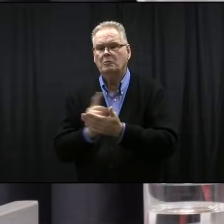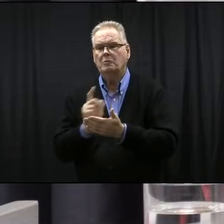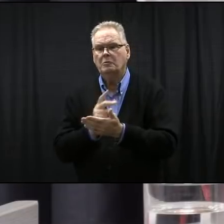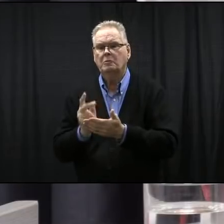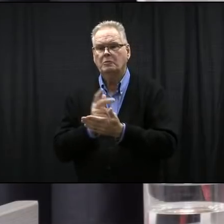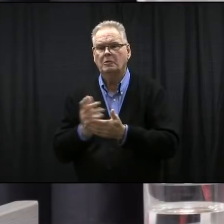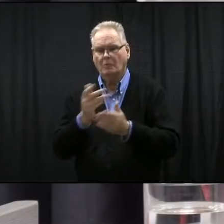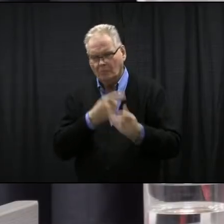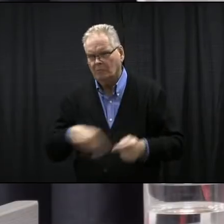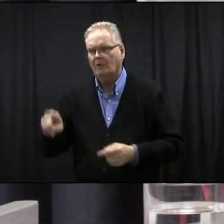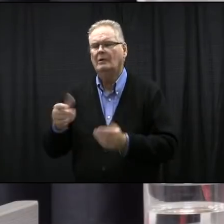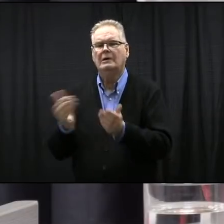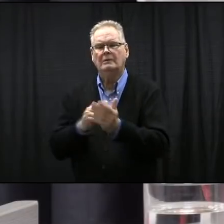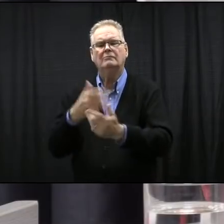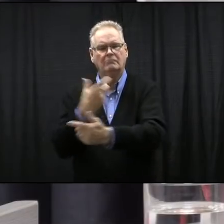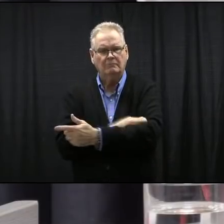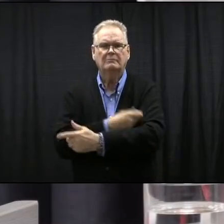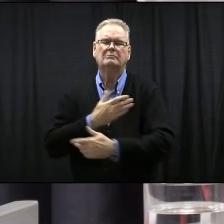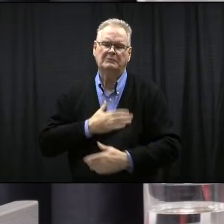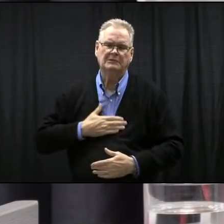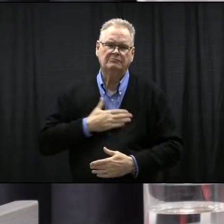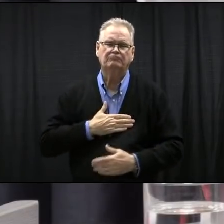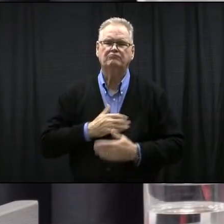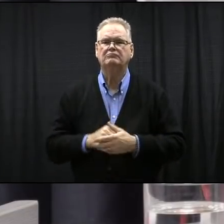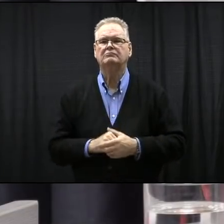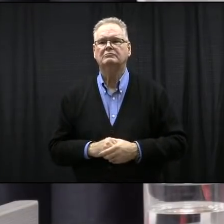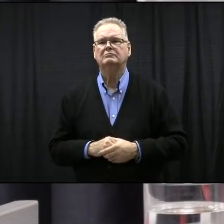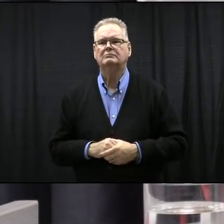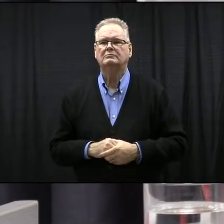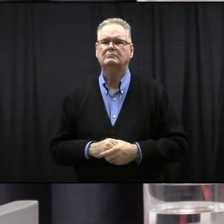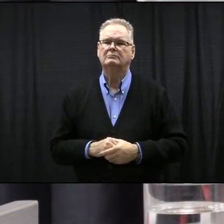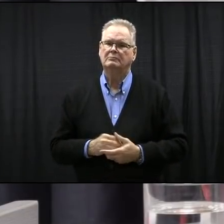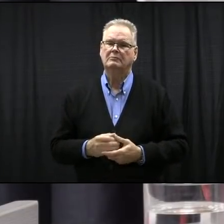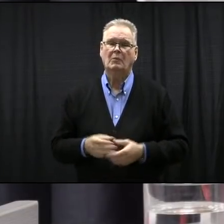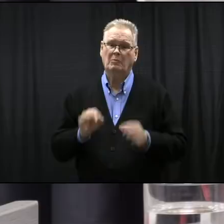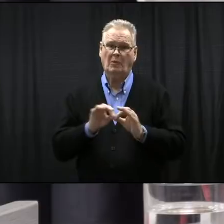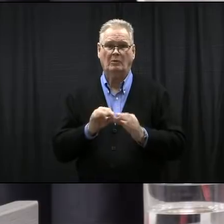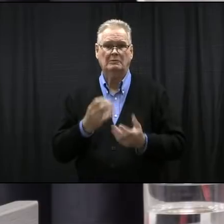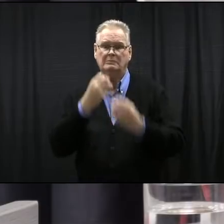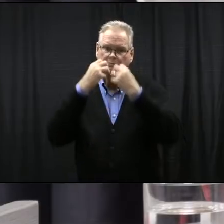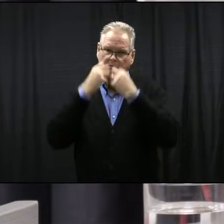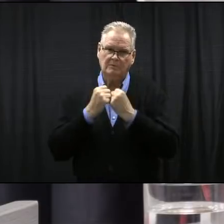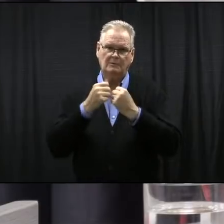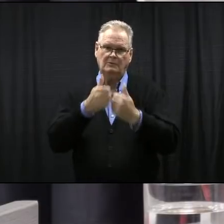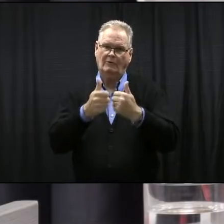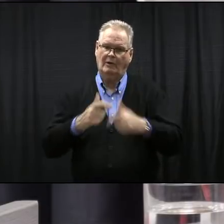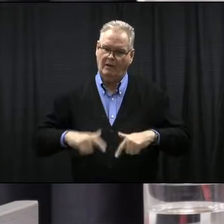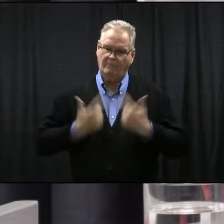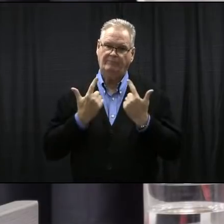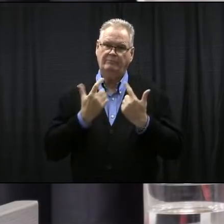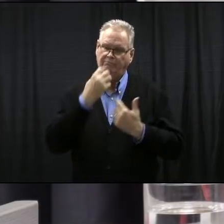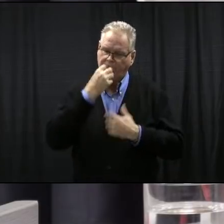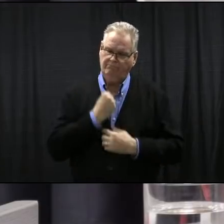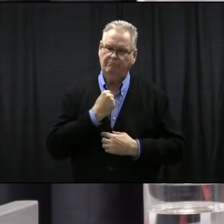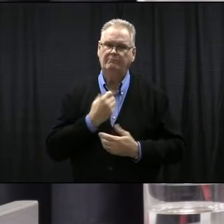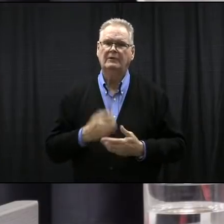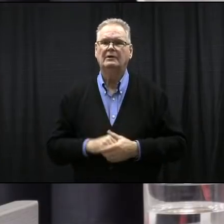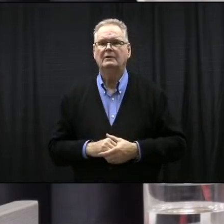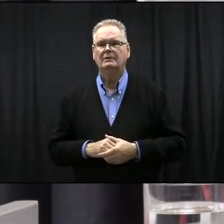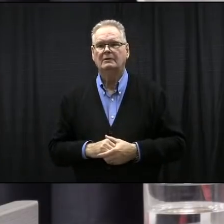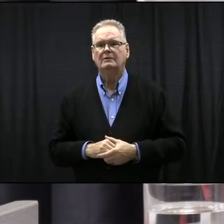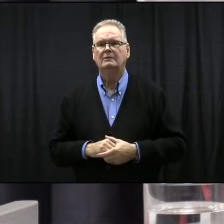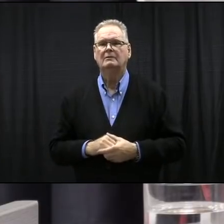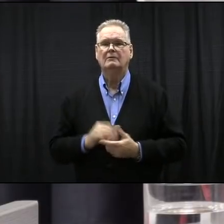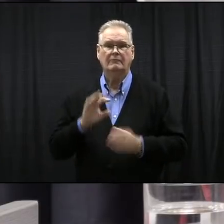as a whole. Because by having a high vaccination rate, we can have more freedom to move around